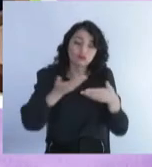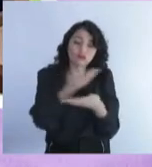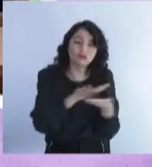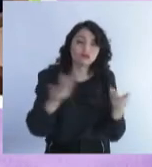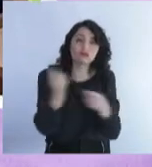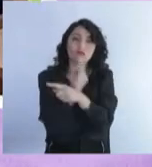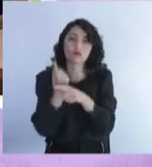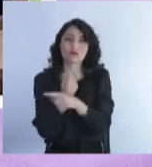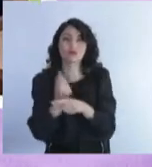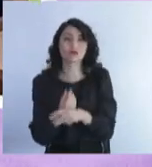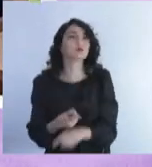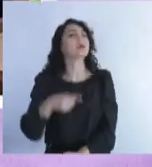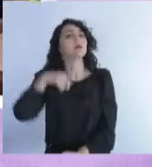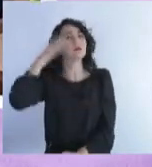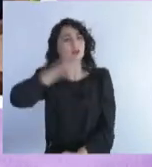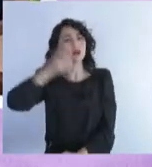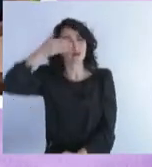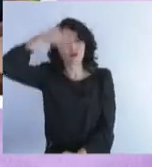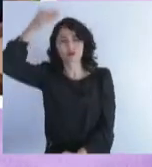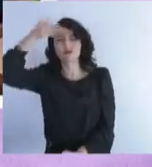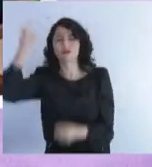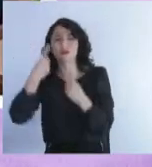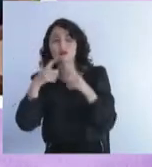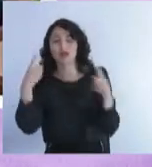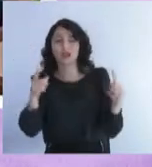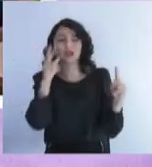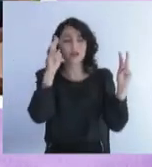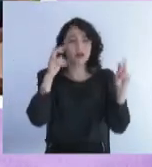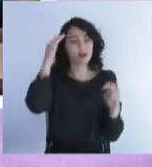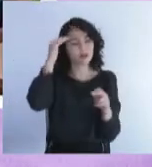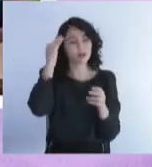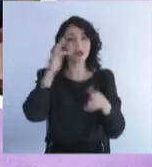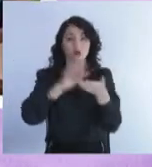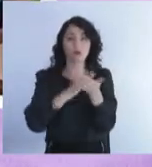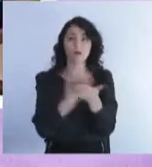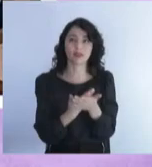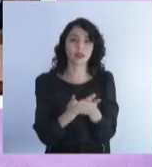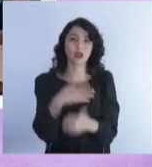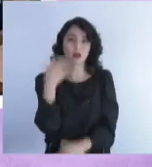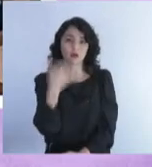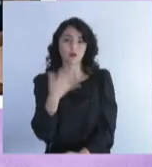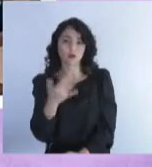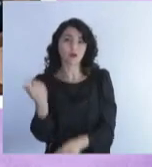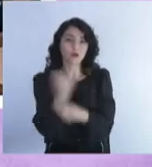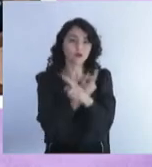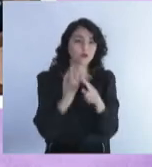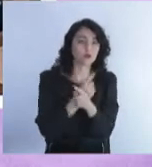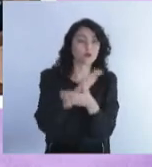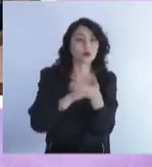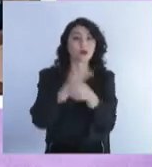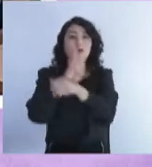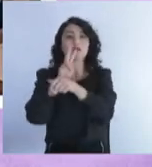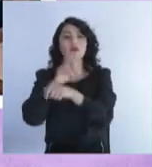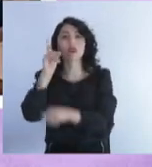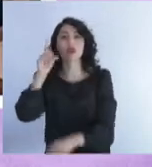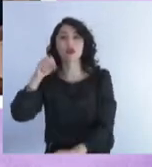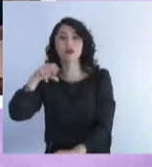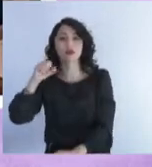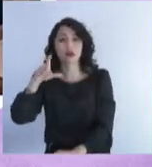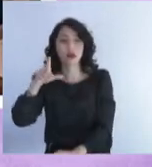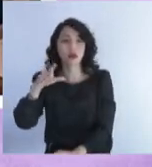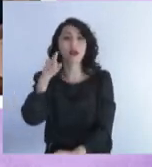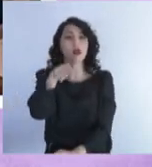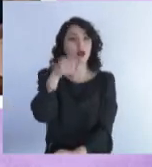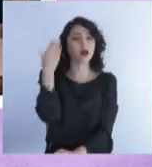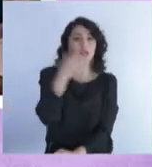addressed by one of the greatest experts in the world on this mental health challenge, Professor Daniel Goleman. I